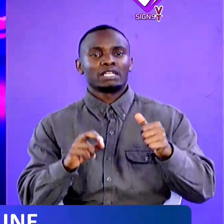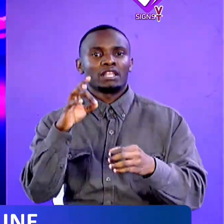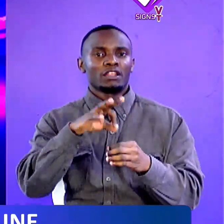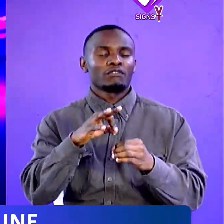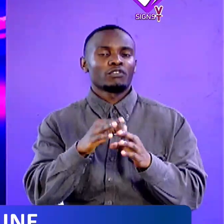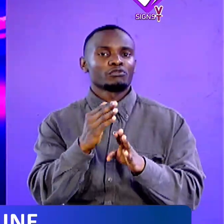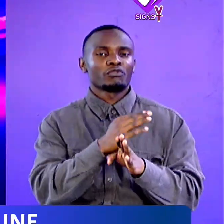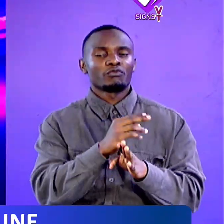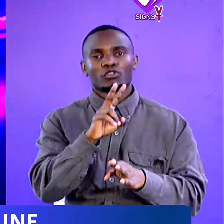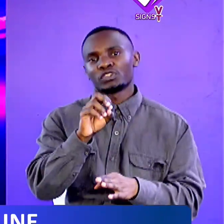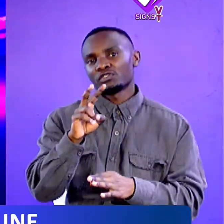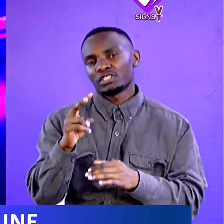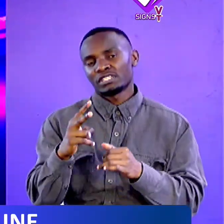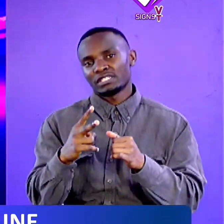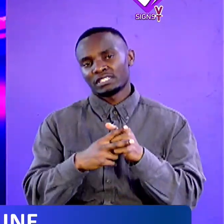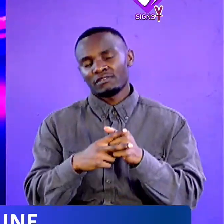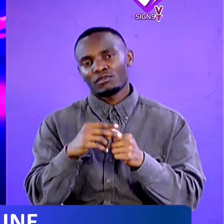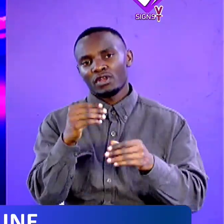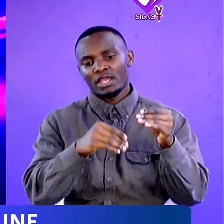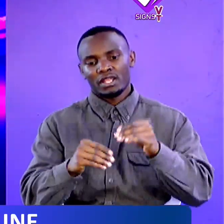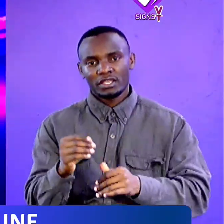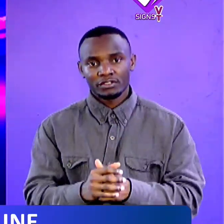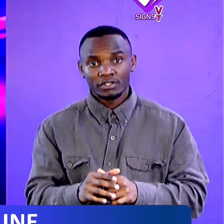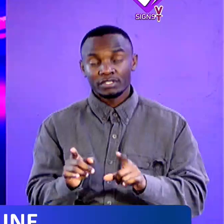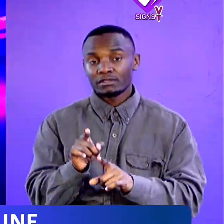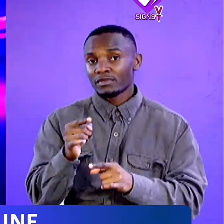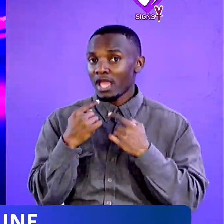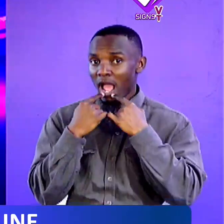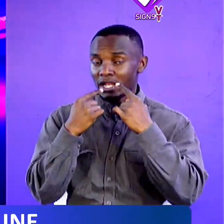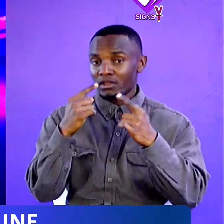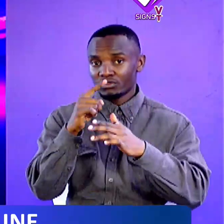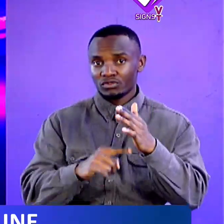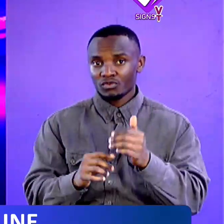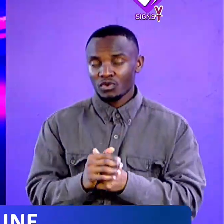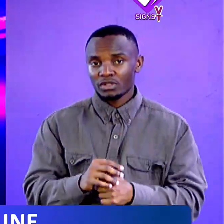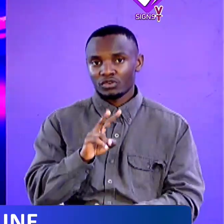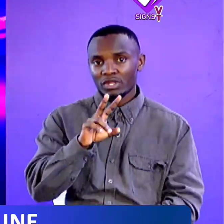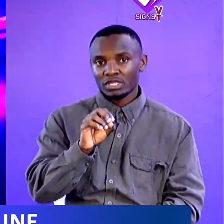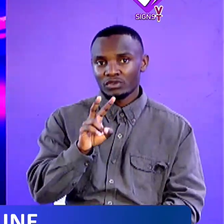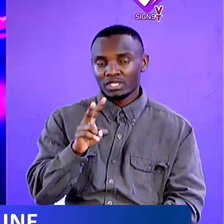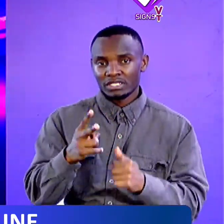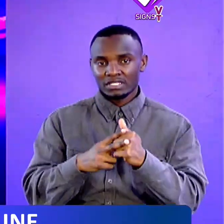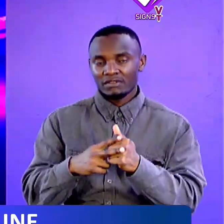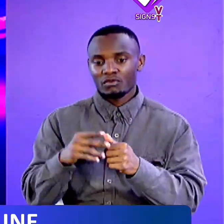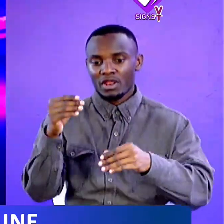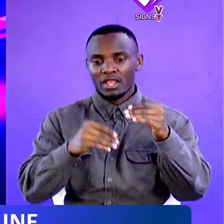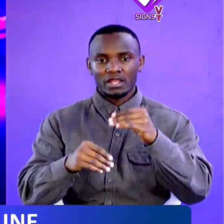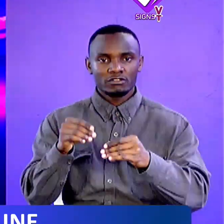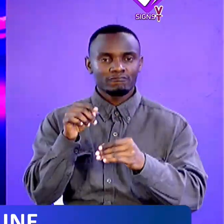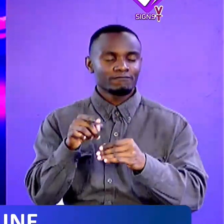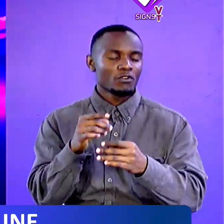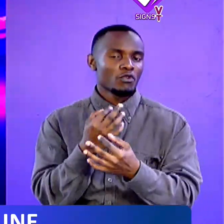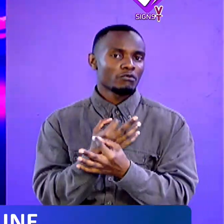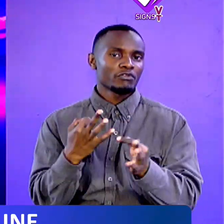chairperson Erastus Ethekon has announced that the 2027 elections will be free and fair amidst